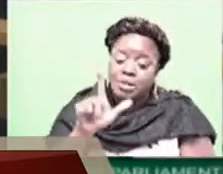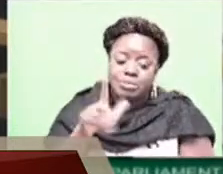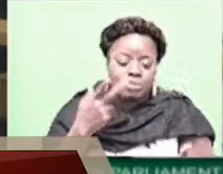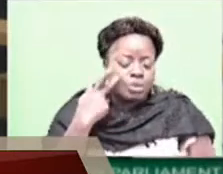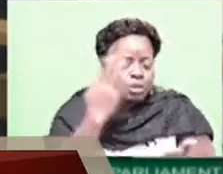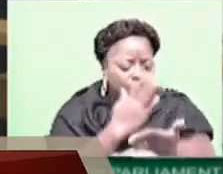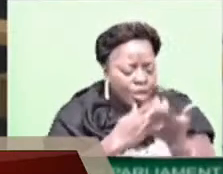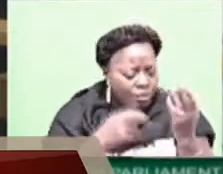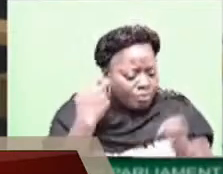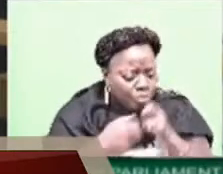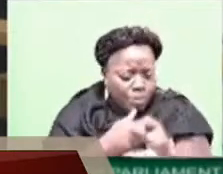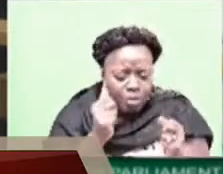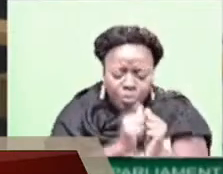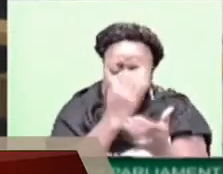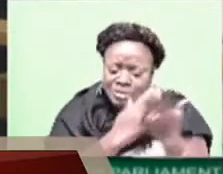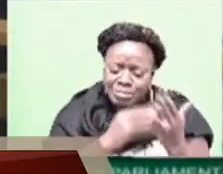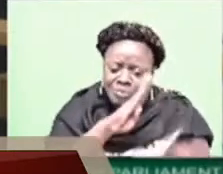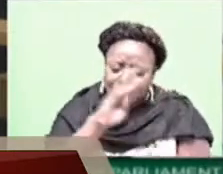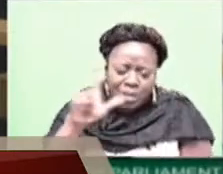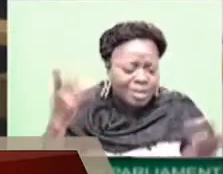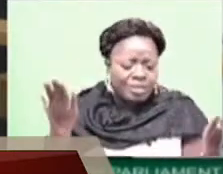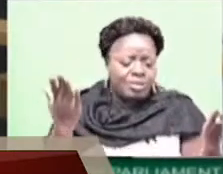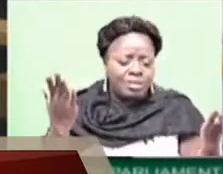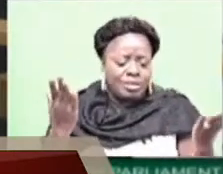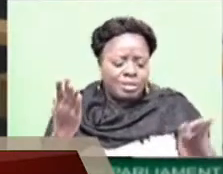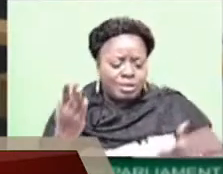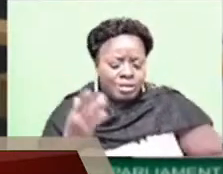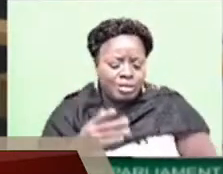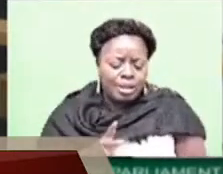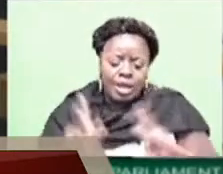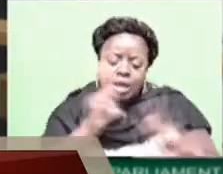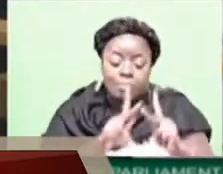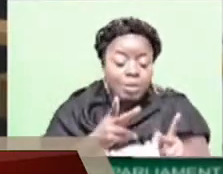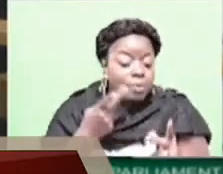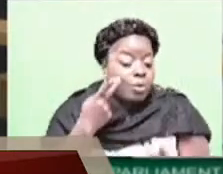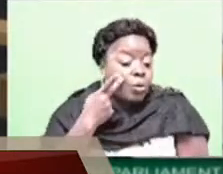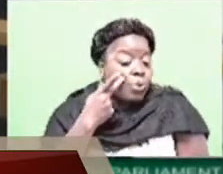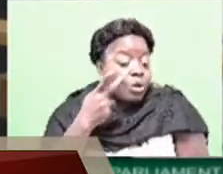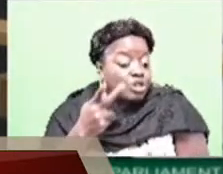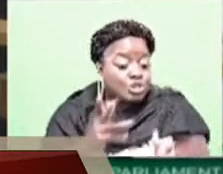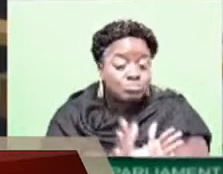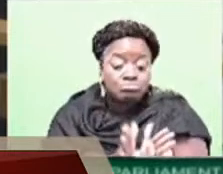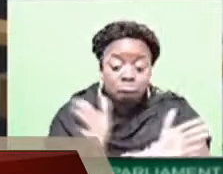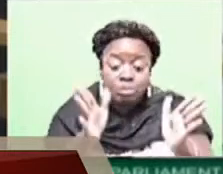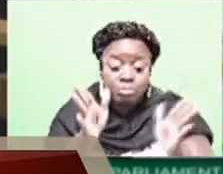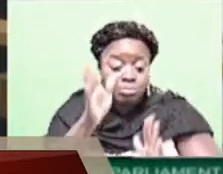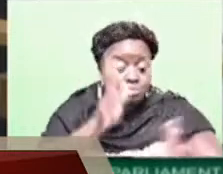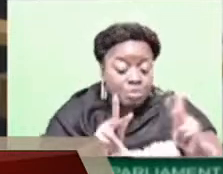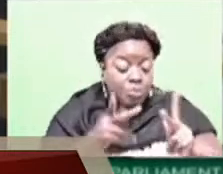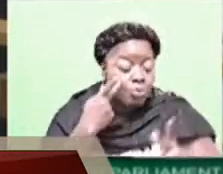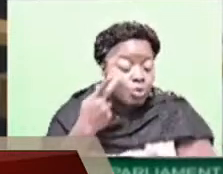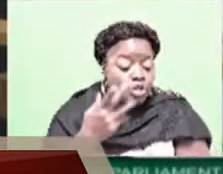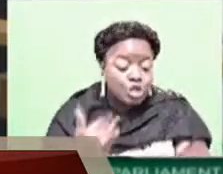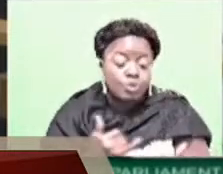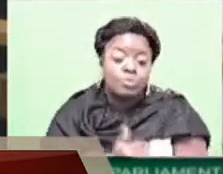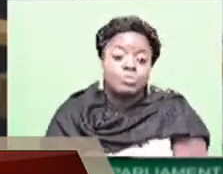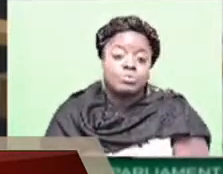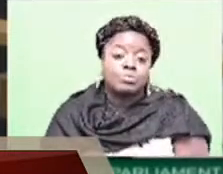issues. And the population is looking on at us right now, Madam President. And it is